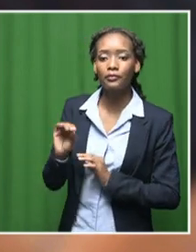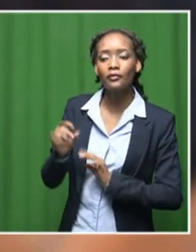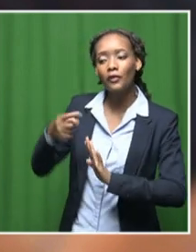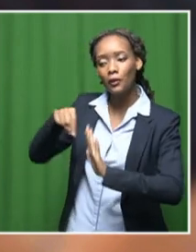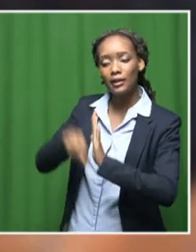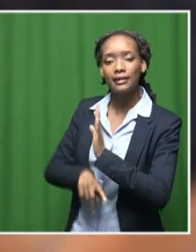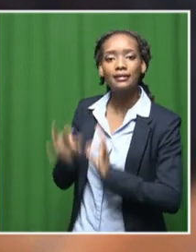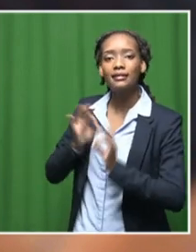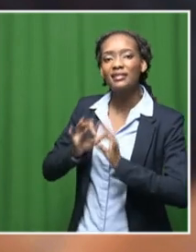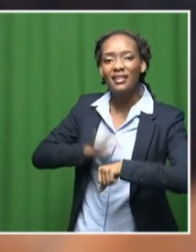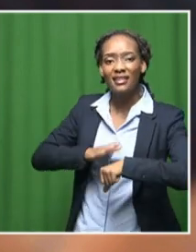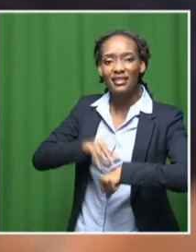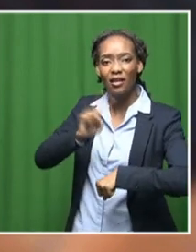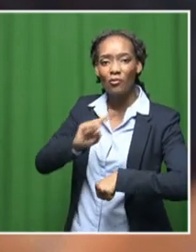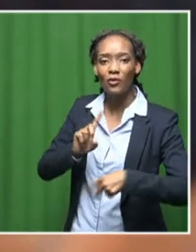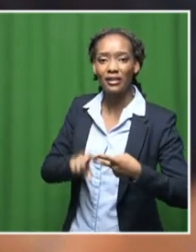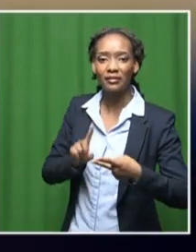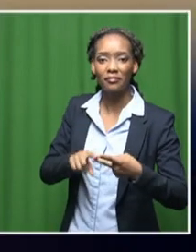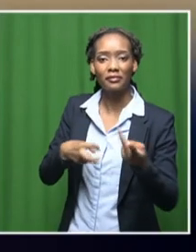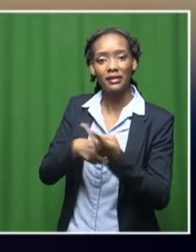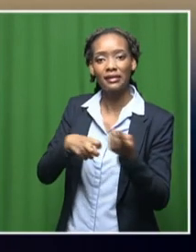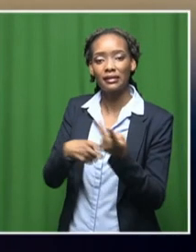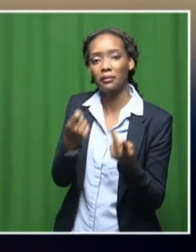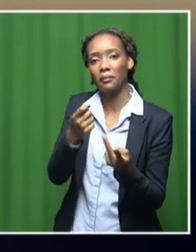What are the times? How are the ticket prices doing?